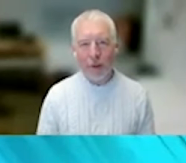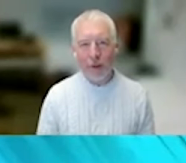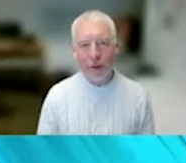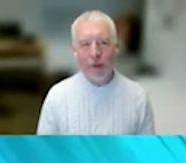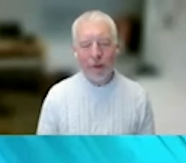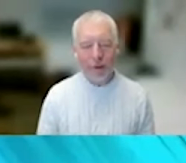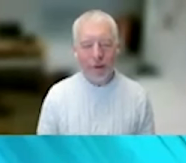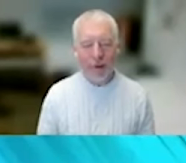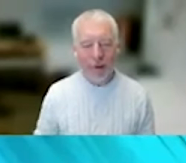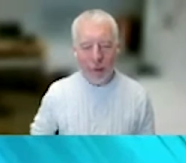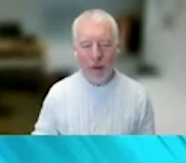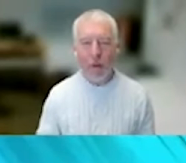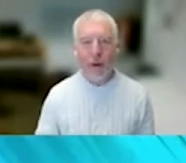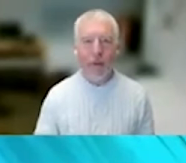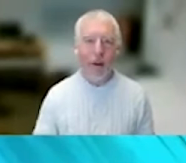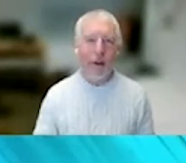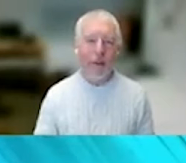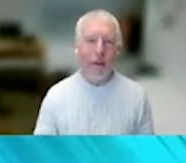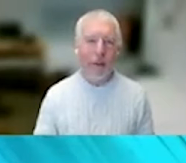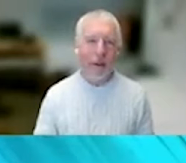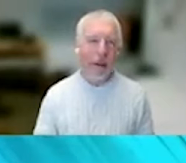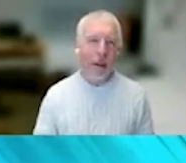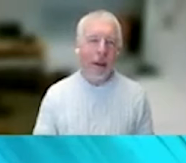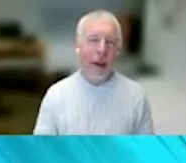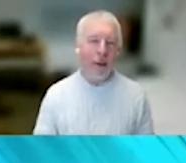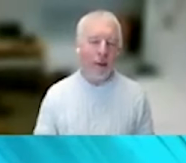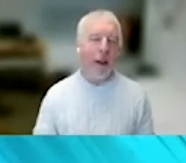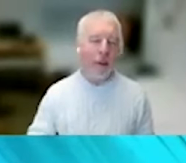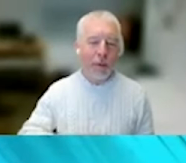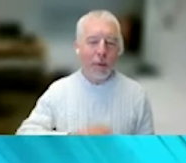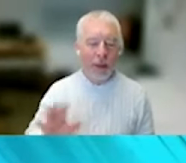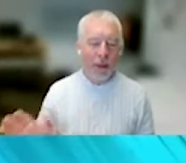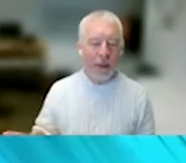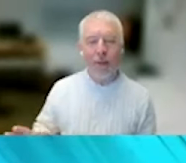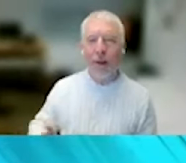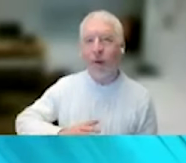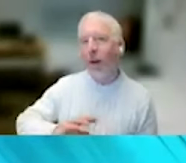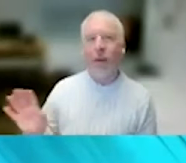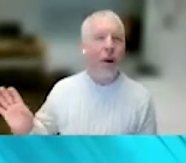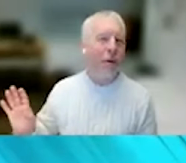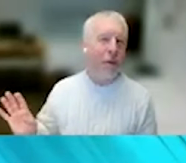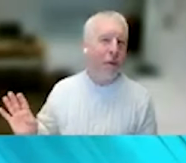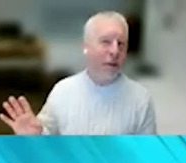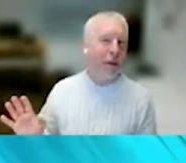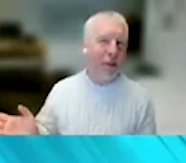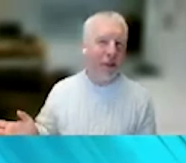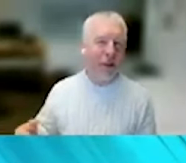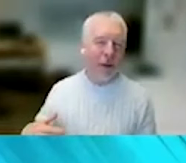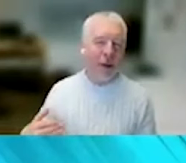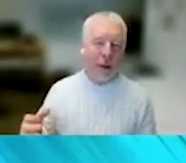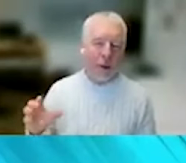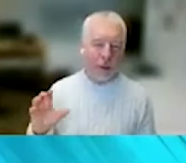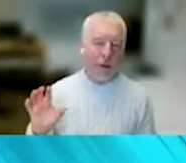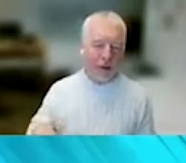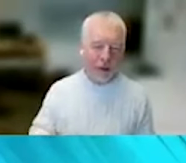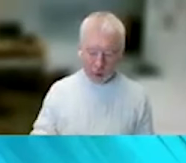working at UBC Studios, which is the central media production unit for UBC. There's a lot of people making video in every department at UBC, obviously,